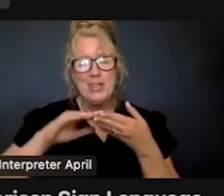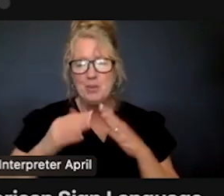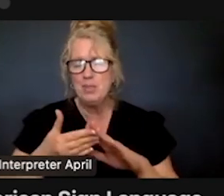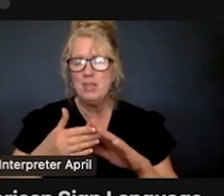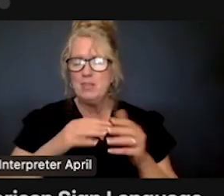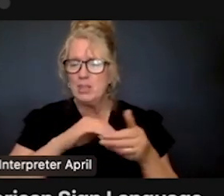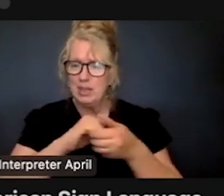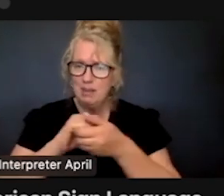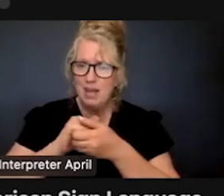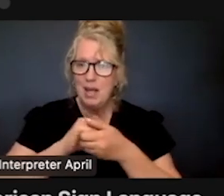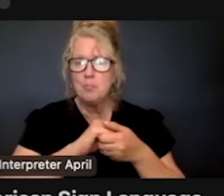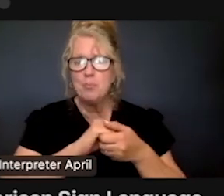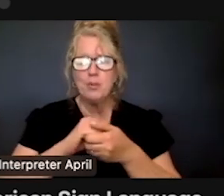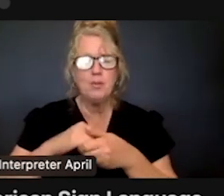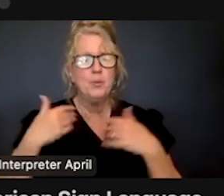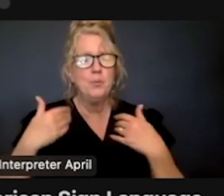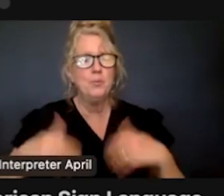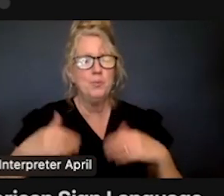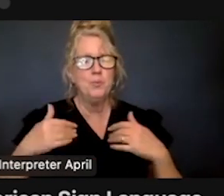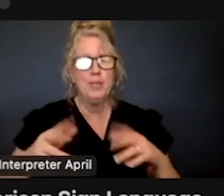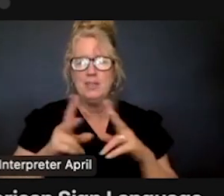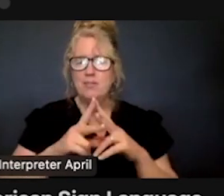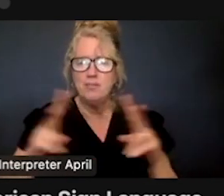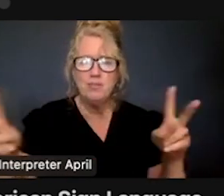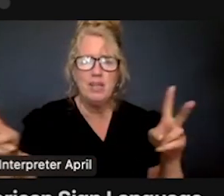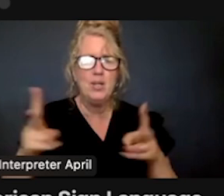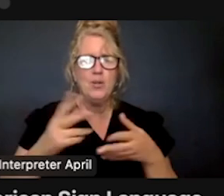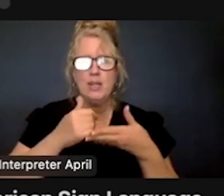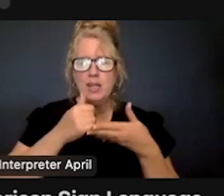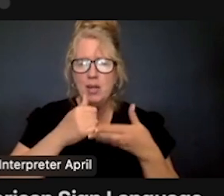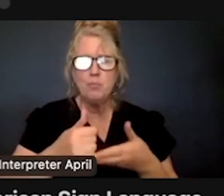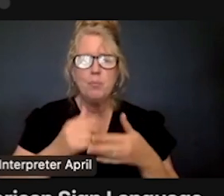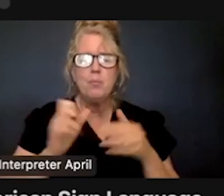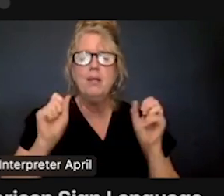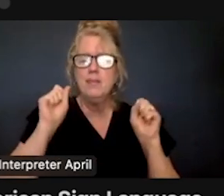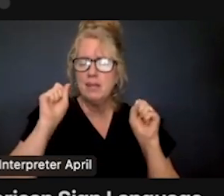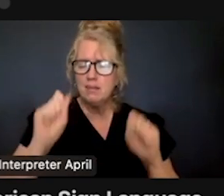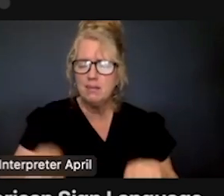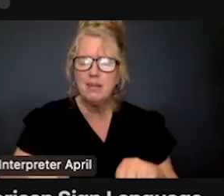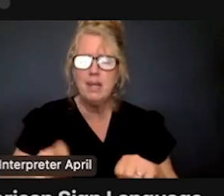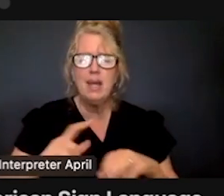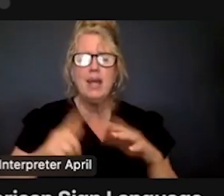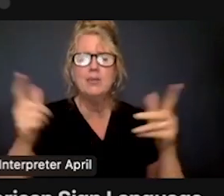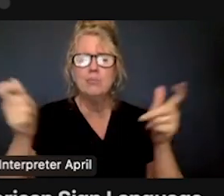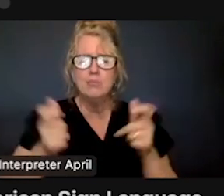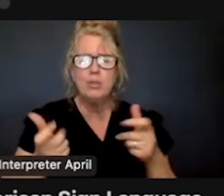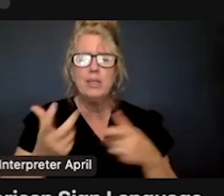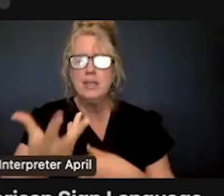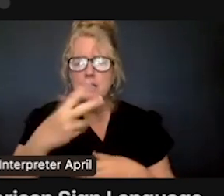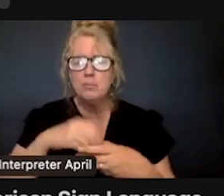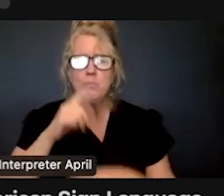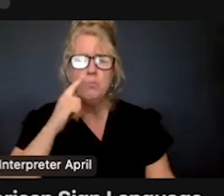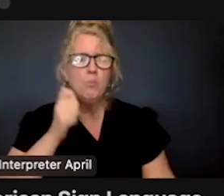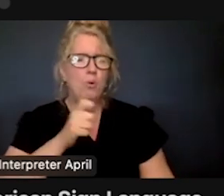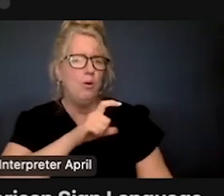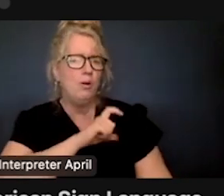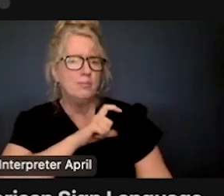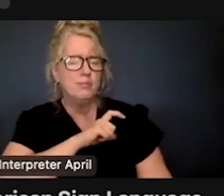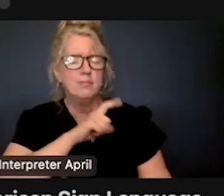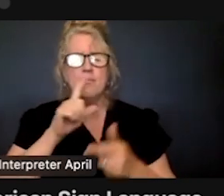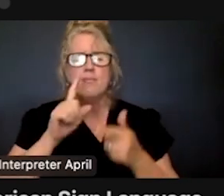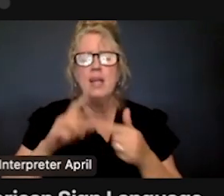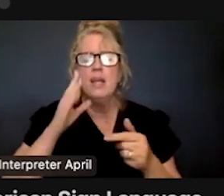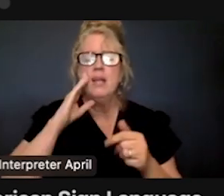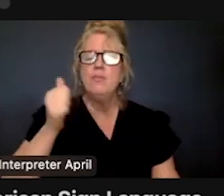collaborative is so helpful. It's a way to bring in law enforcement, bring in judges, bring in legislators